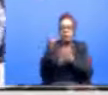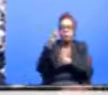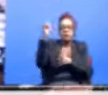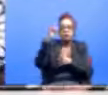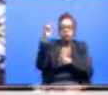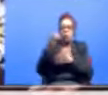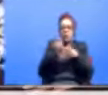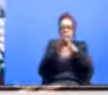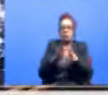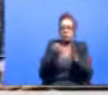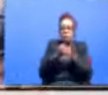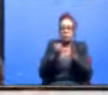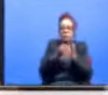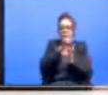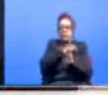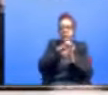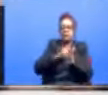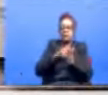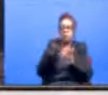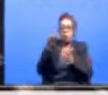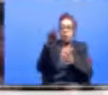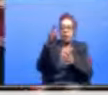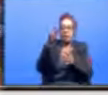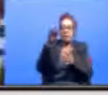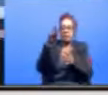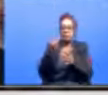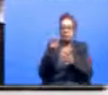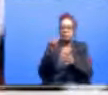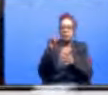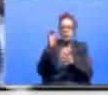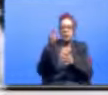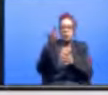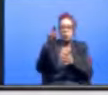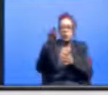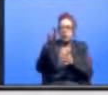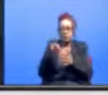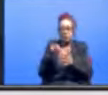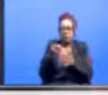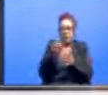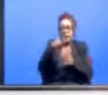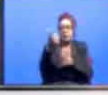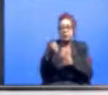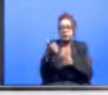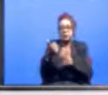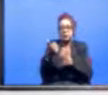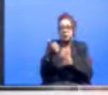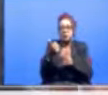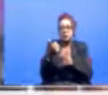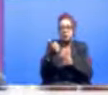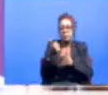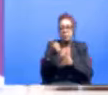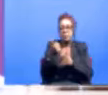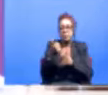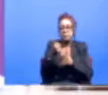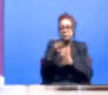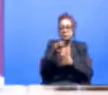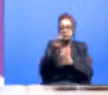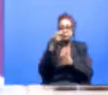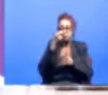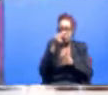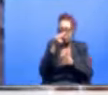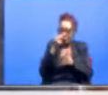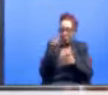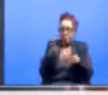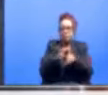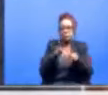leaders including Senators Ledama Olekina, Enoch Kwambua and Edwin Sifuna, among others. President William Ruto's